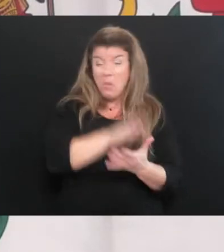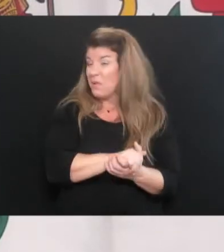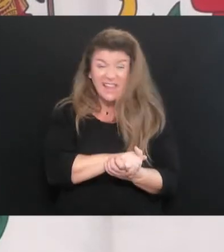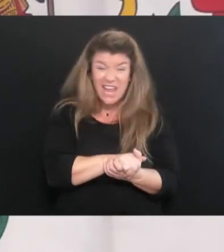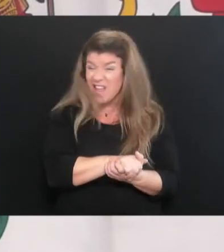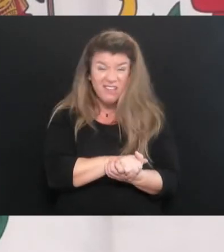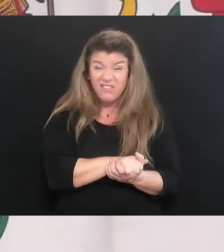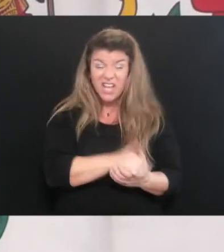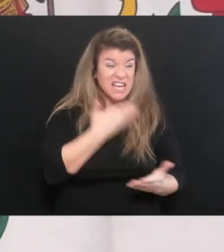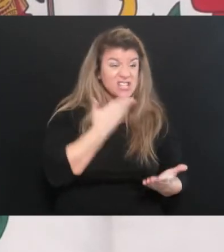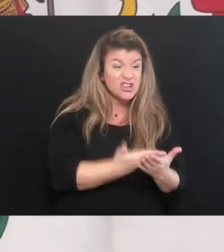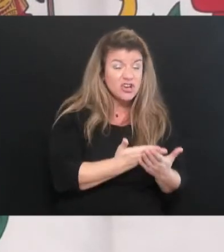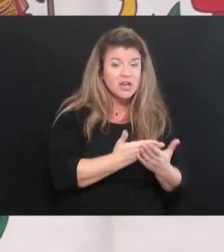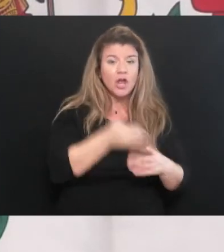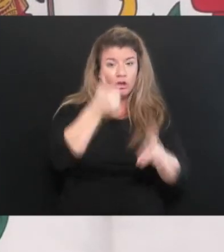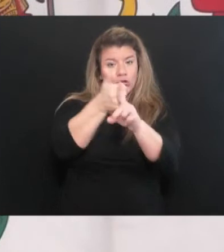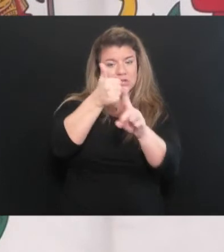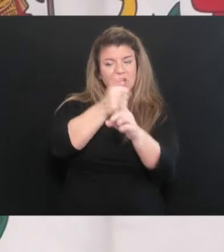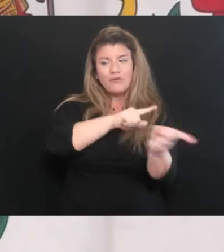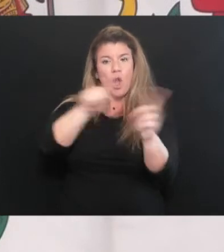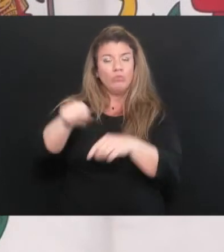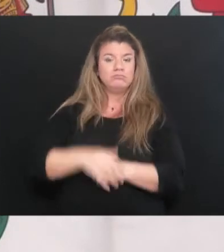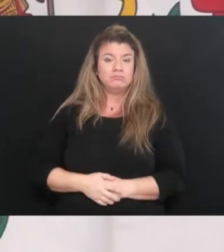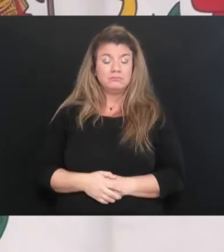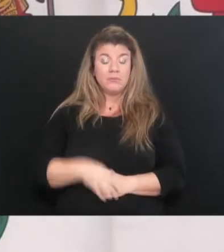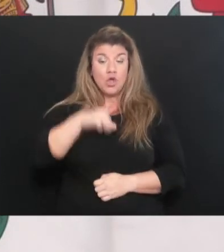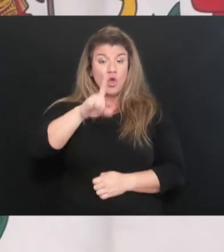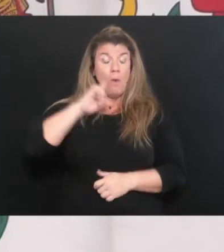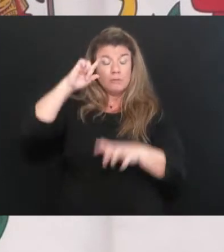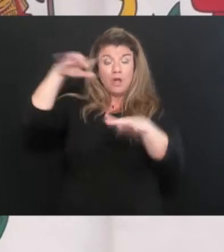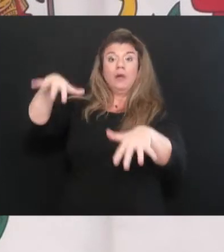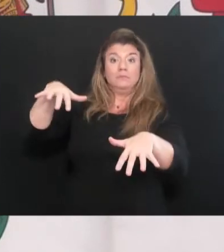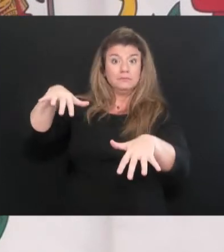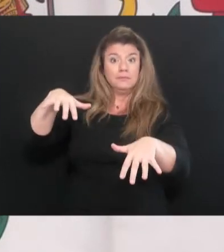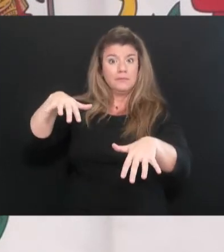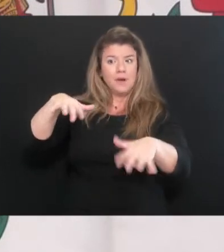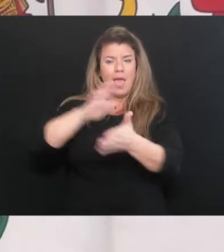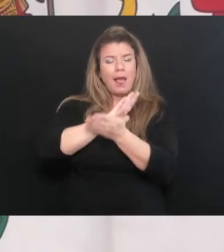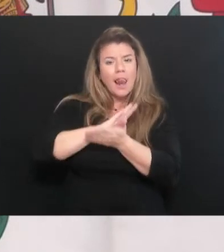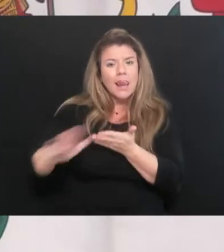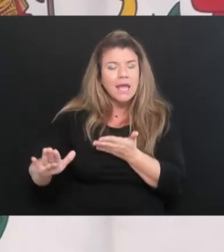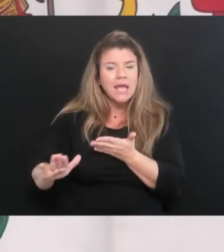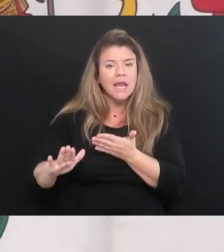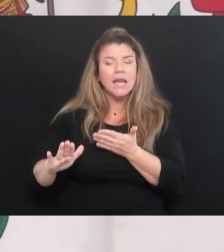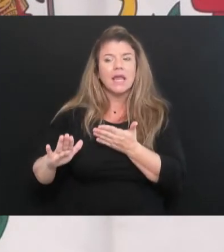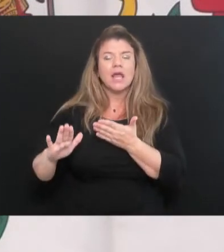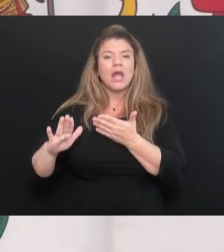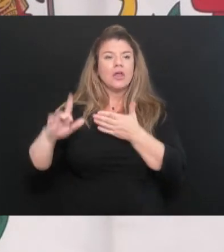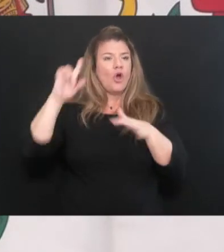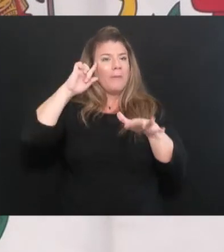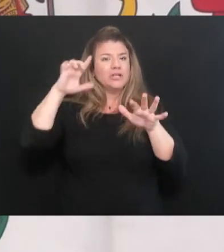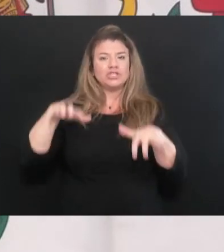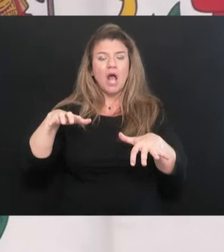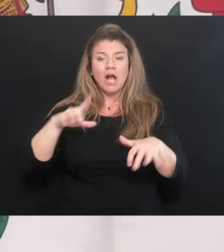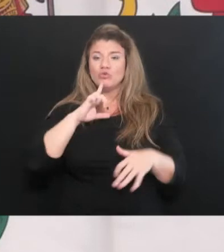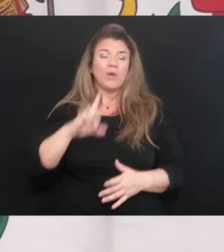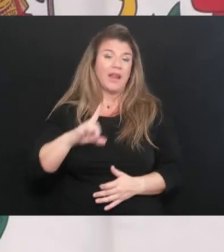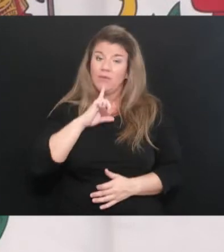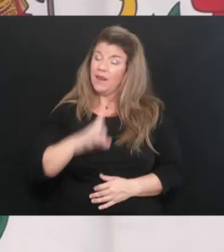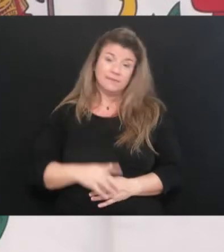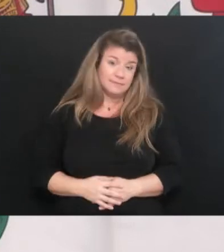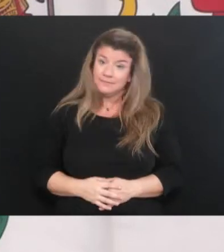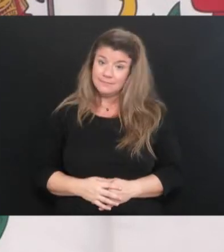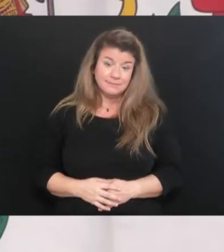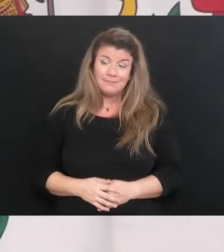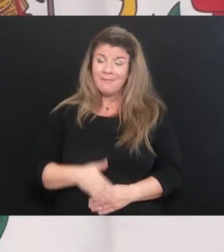to a school. I'm telling you, you'd be stunned. You'd be stunned how clean they are. You'd be stunned really and truly just